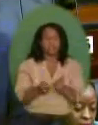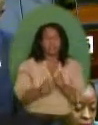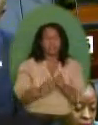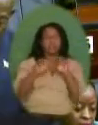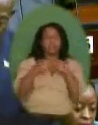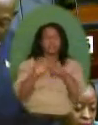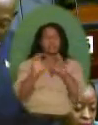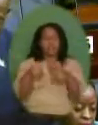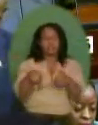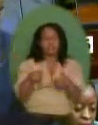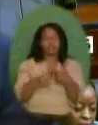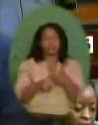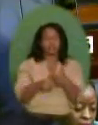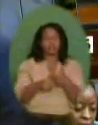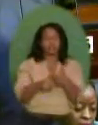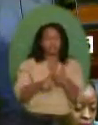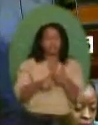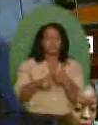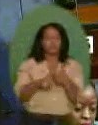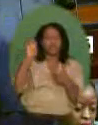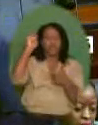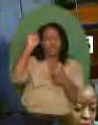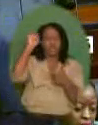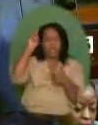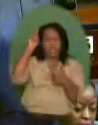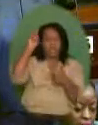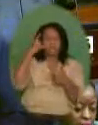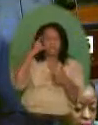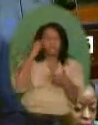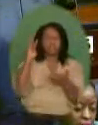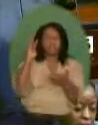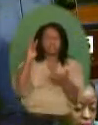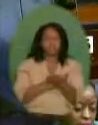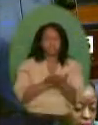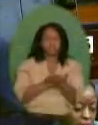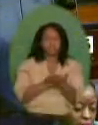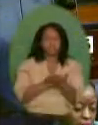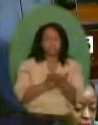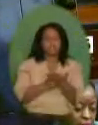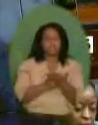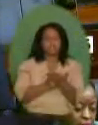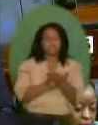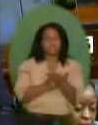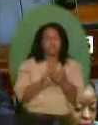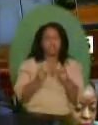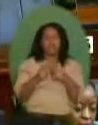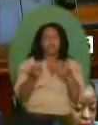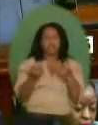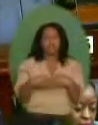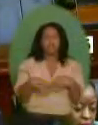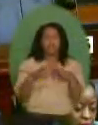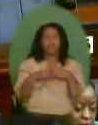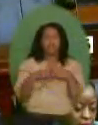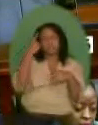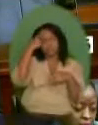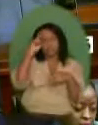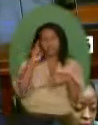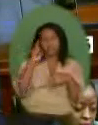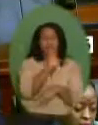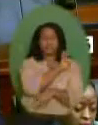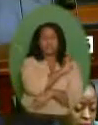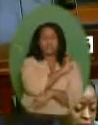premier institution for academic research as well as development facilities that are critical for diversifying the